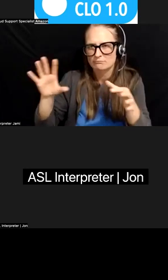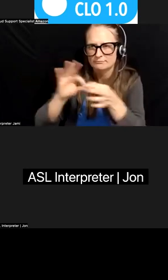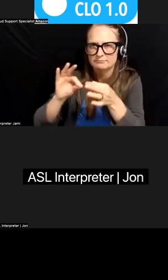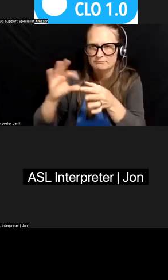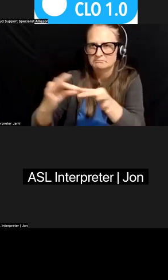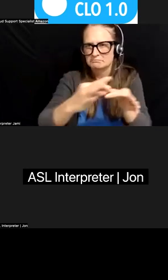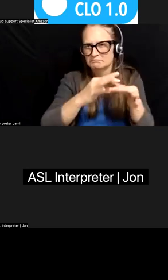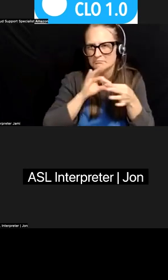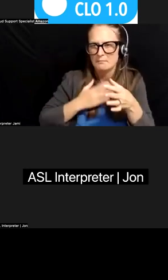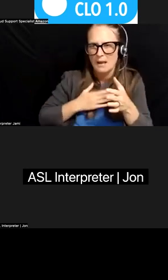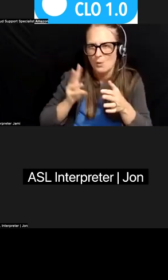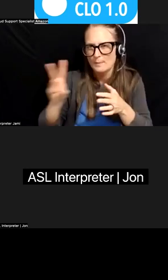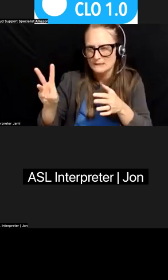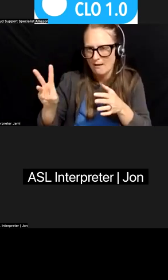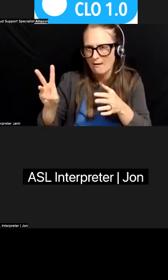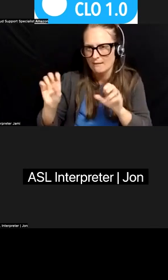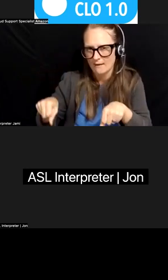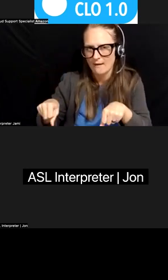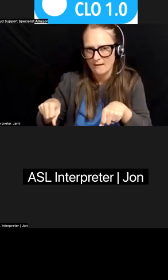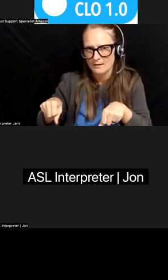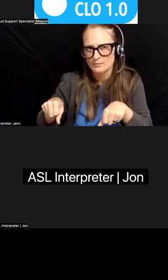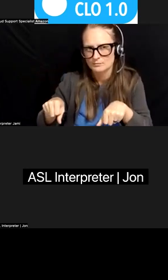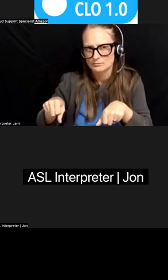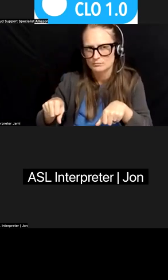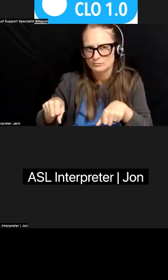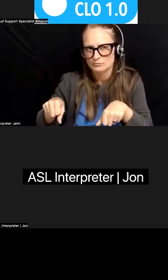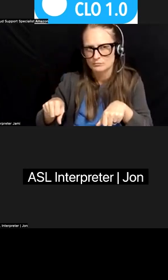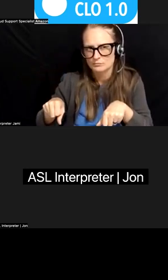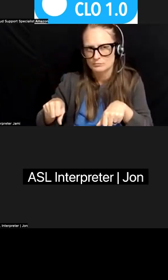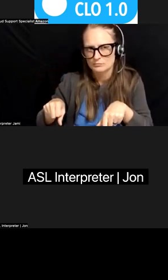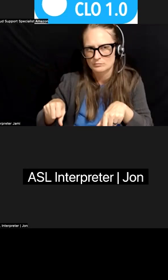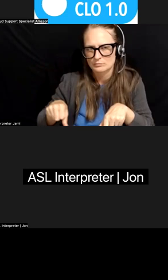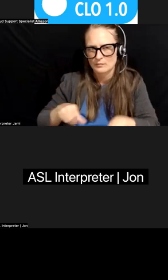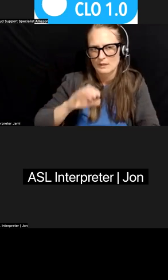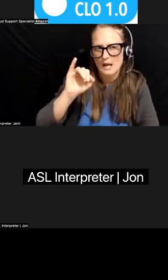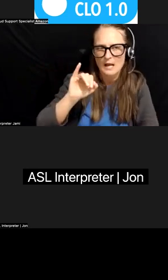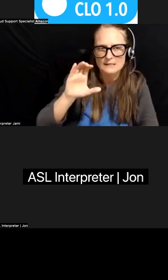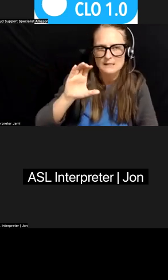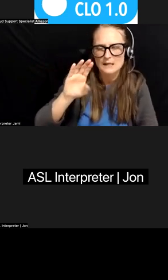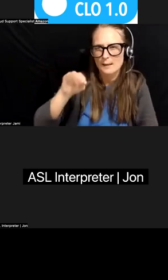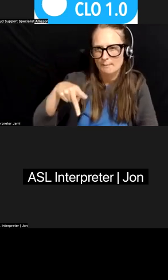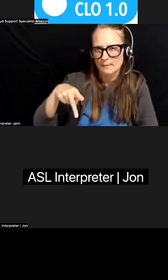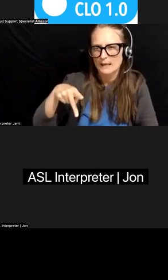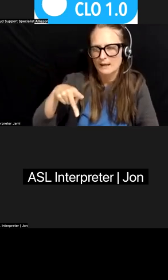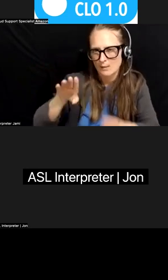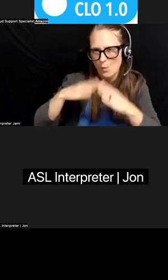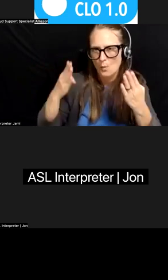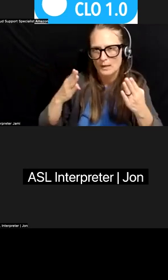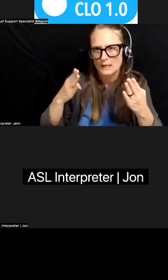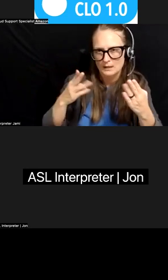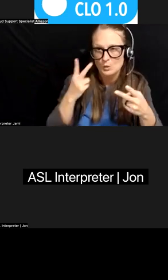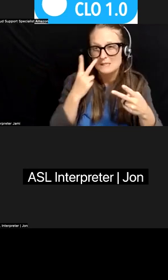And then I'm opening up this traffic called ICMP. You'll see why in a few